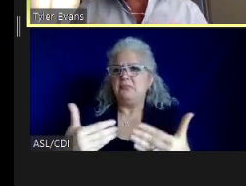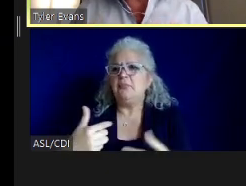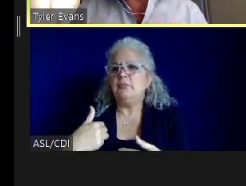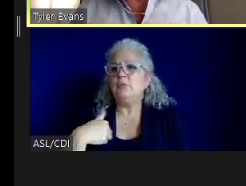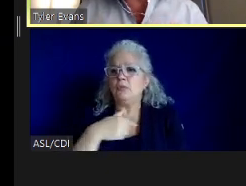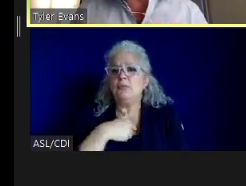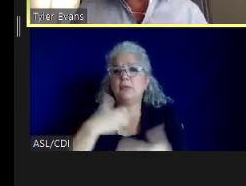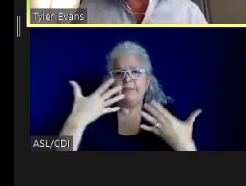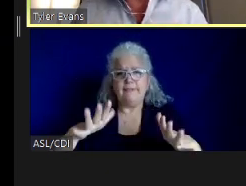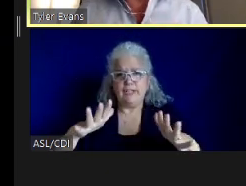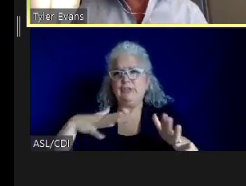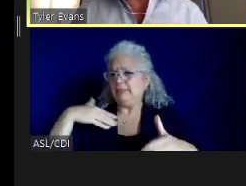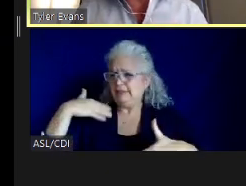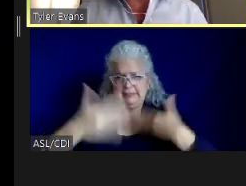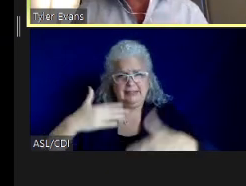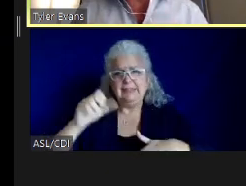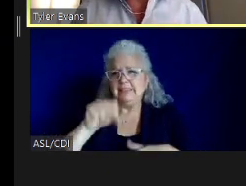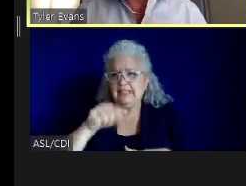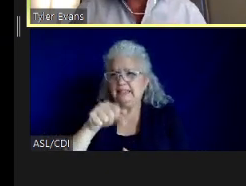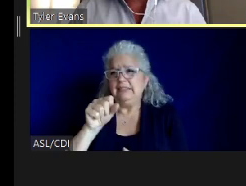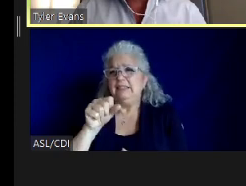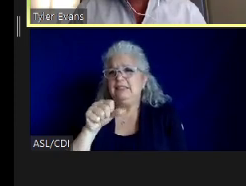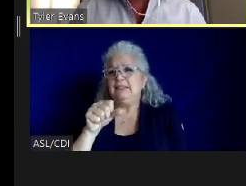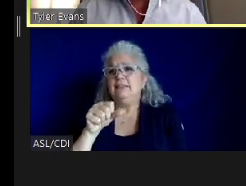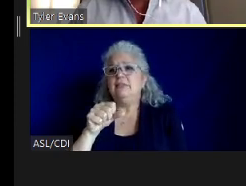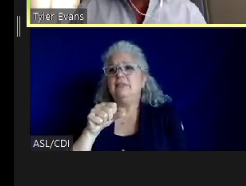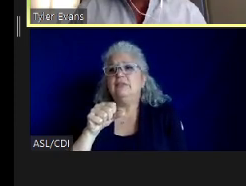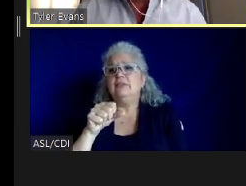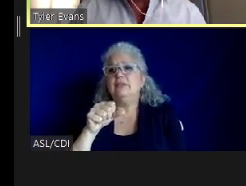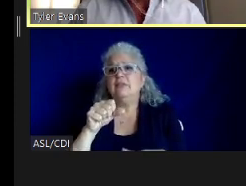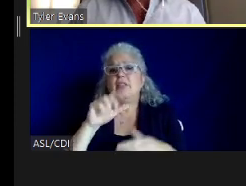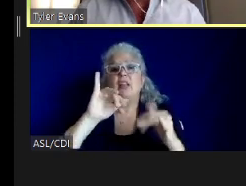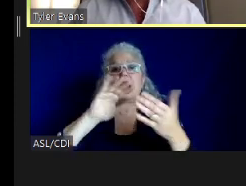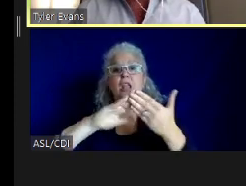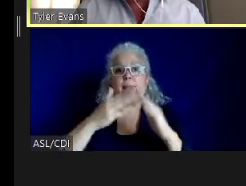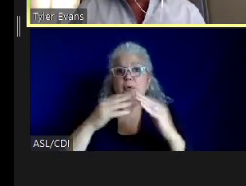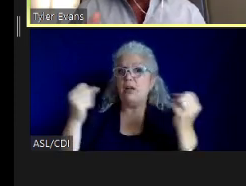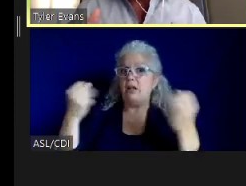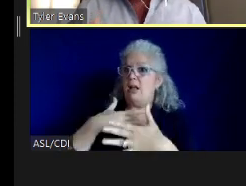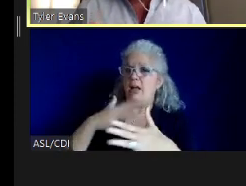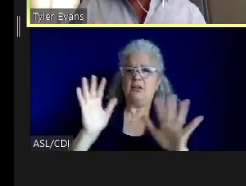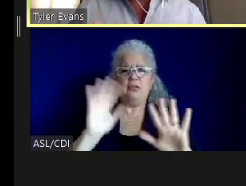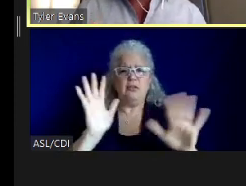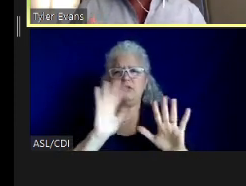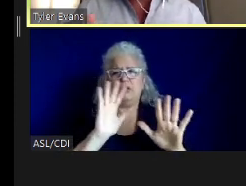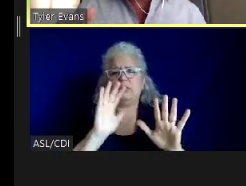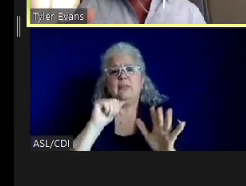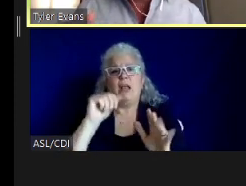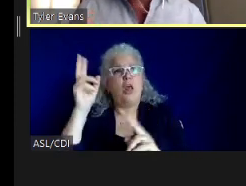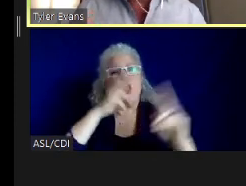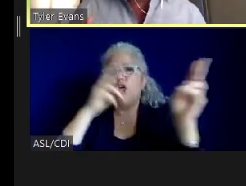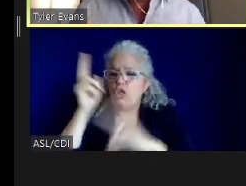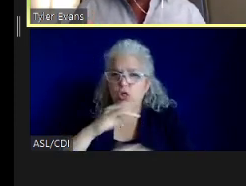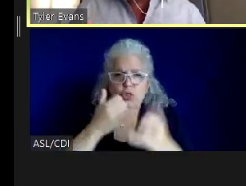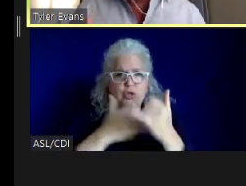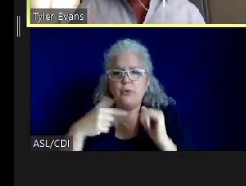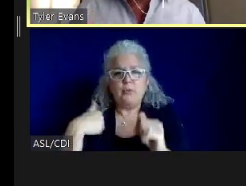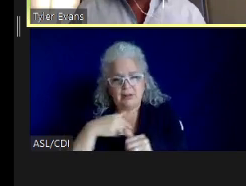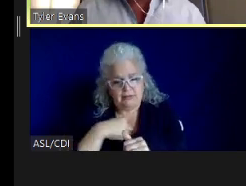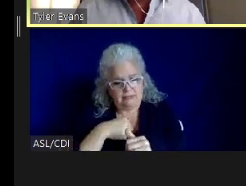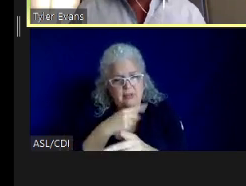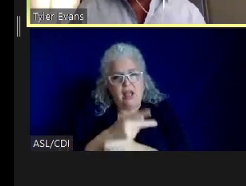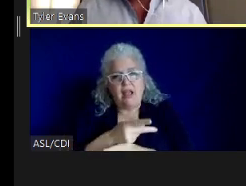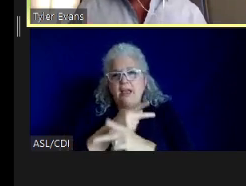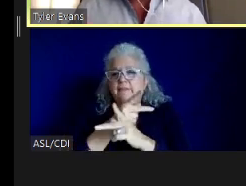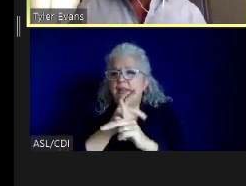despite the community's concerns, it really was really sort of methodical and well thought out. Operation Warp Speed, why it's so fast? It's not the clinical trial that was sped